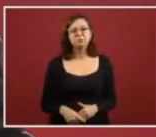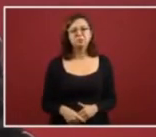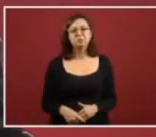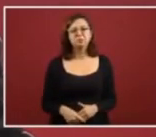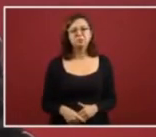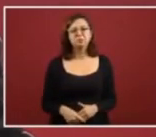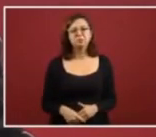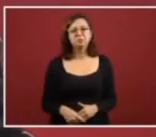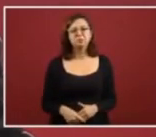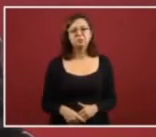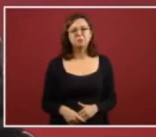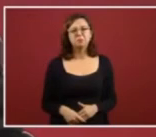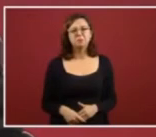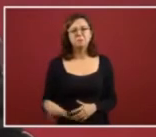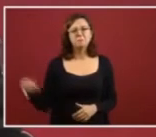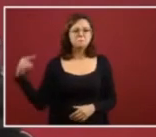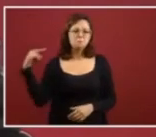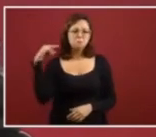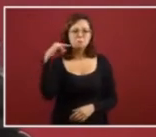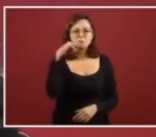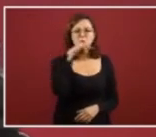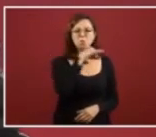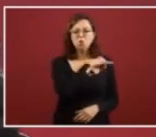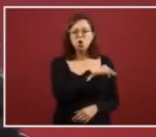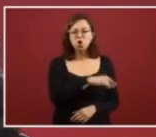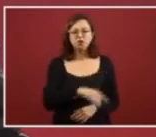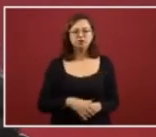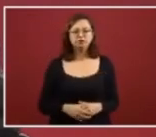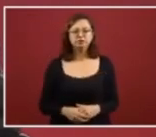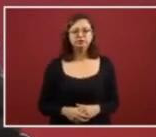Hipócrita. Hypocritical.